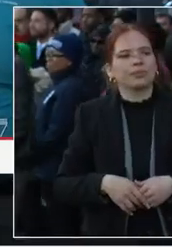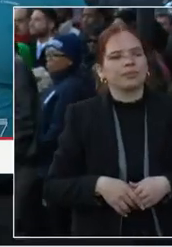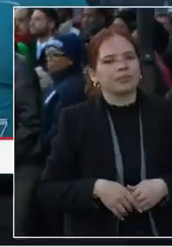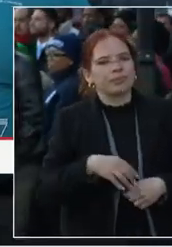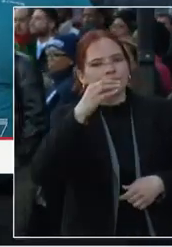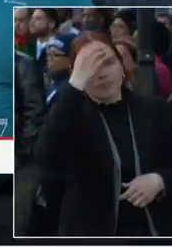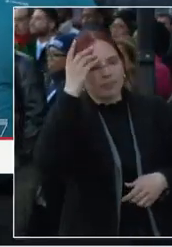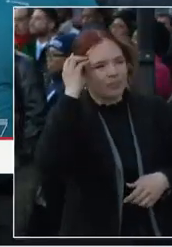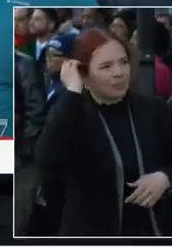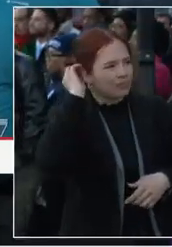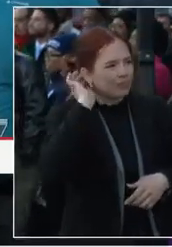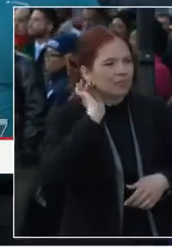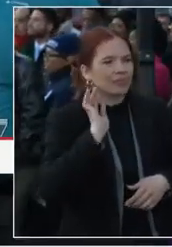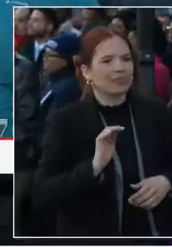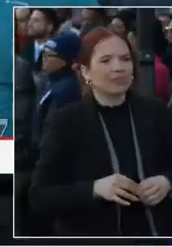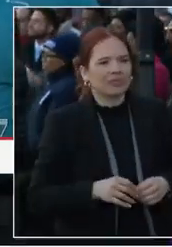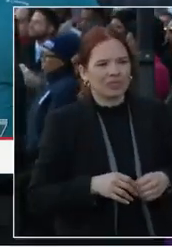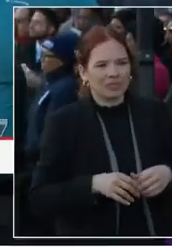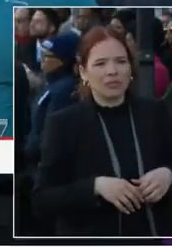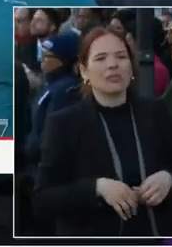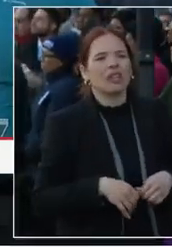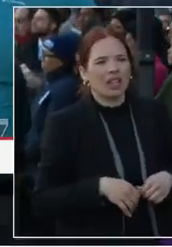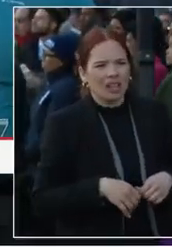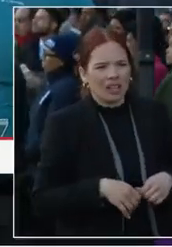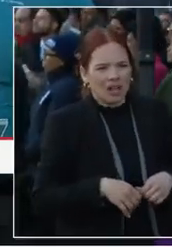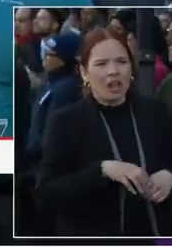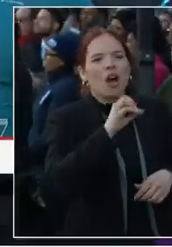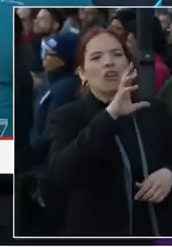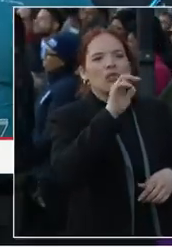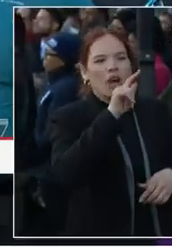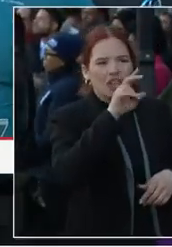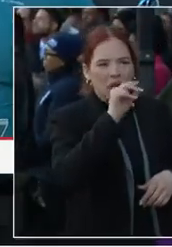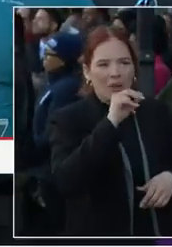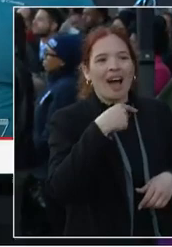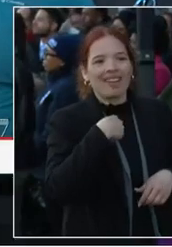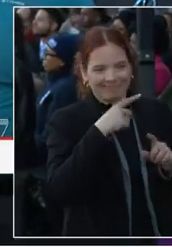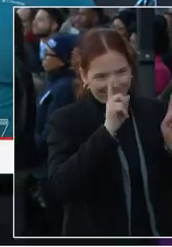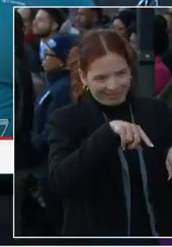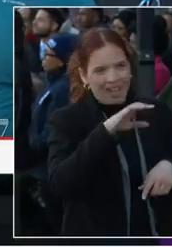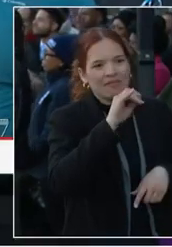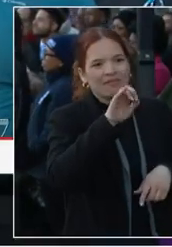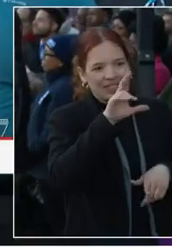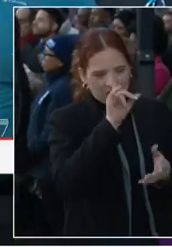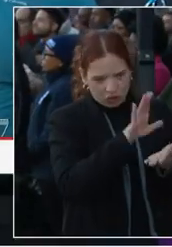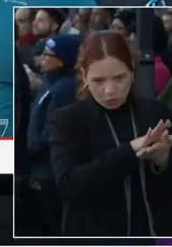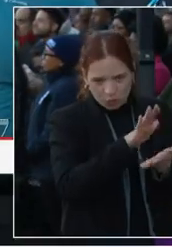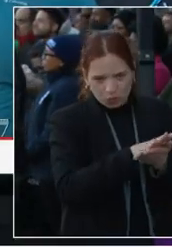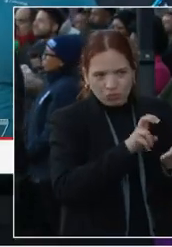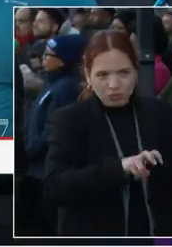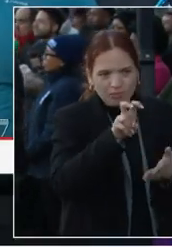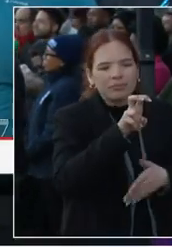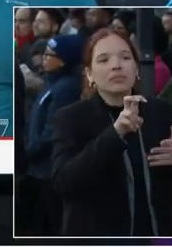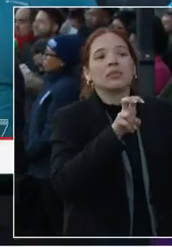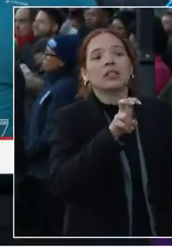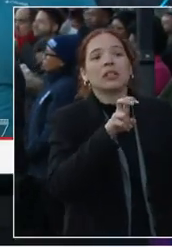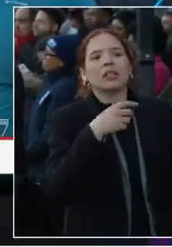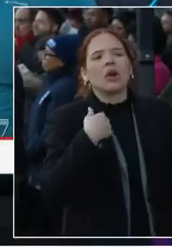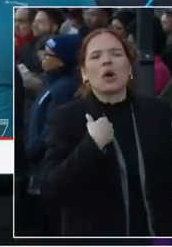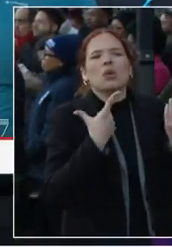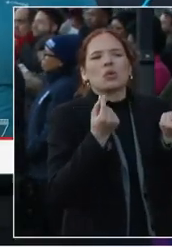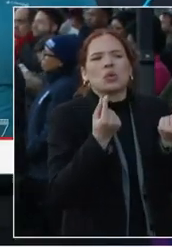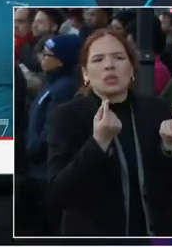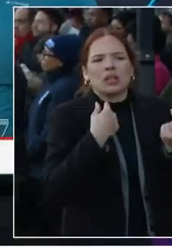Hi, my name is Orlando, and I also go to the field school. And my question is, what steps will you take to build trust between